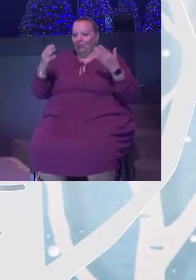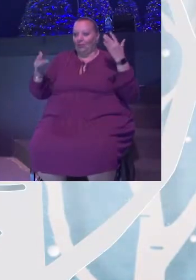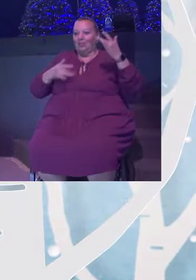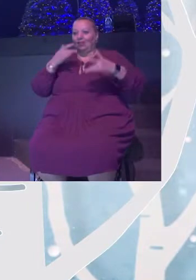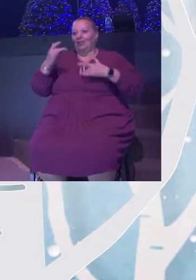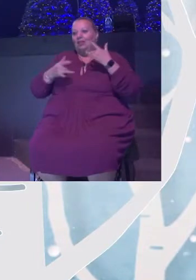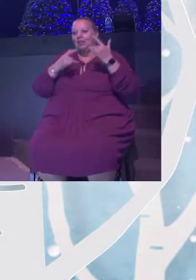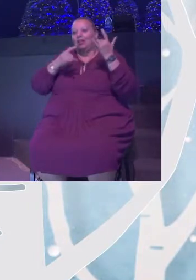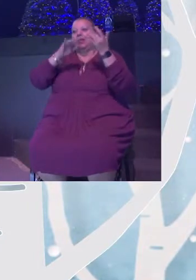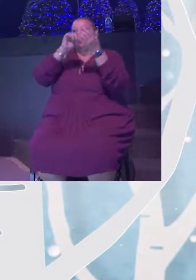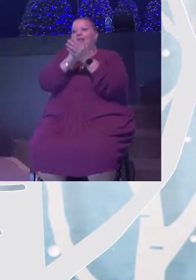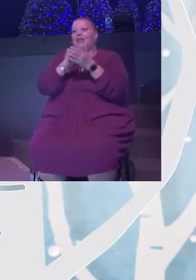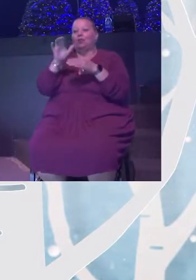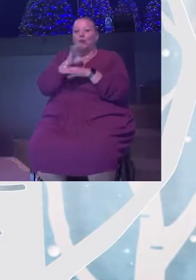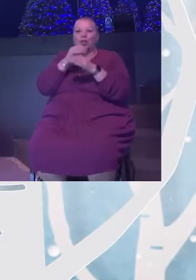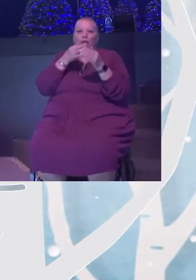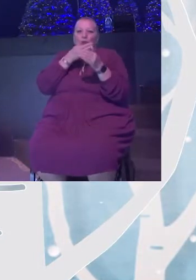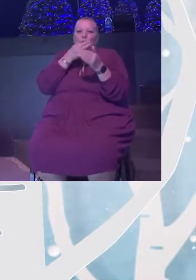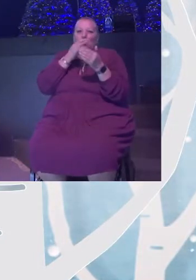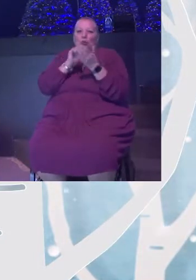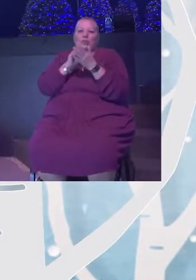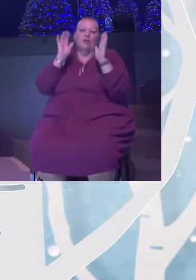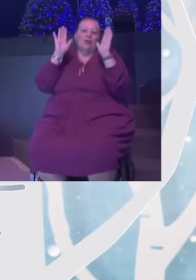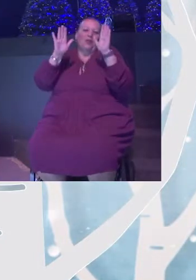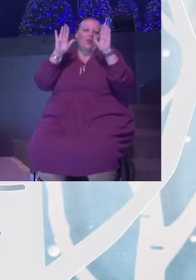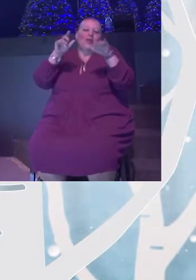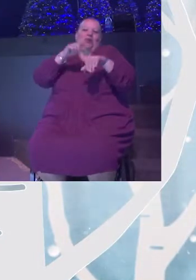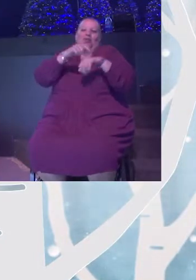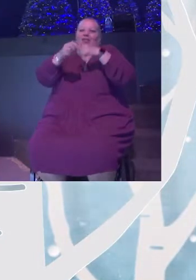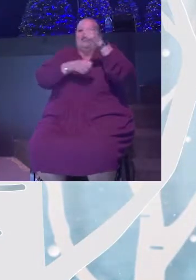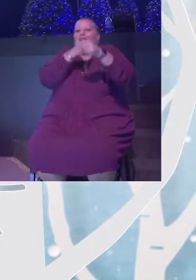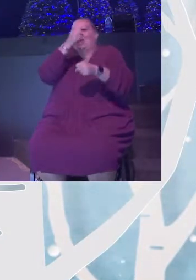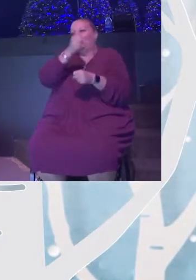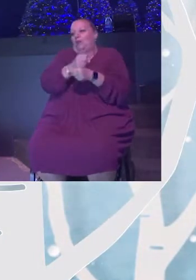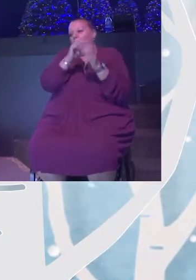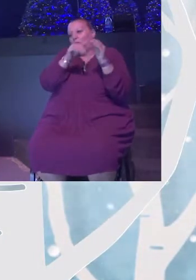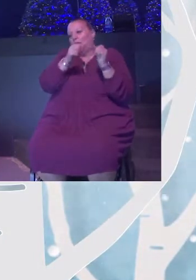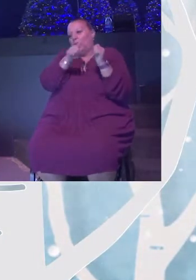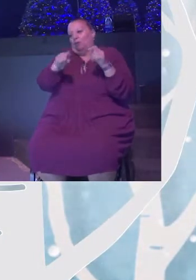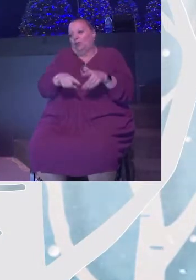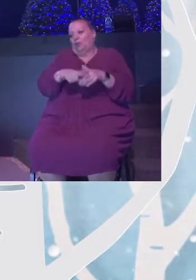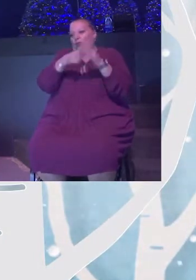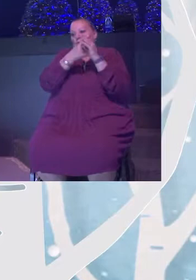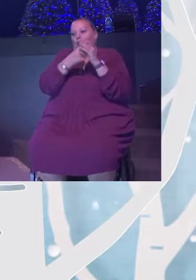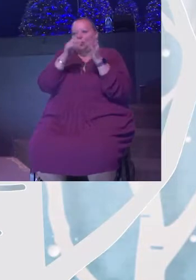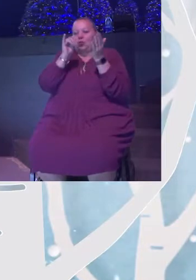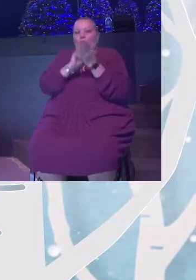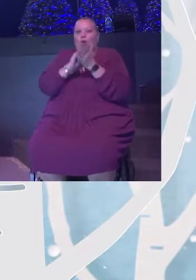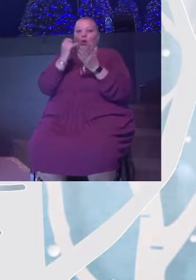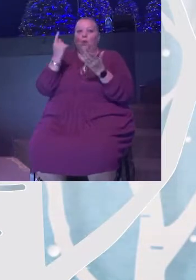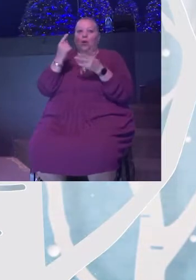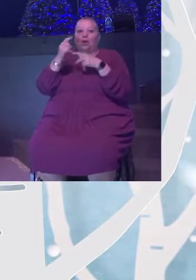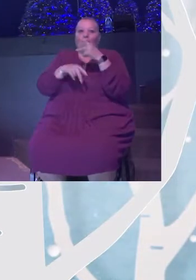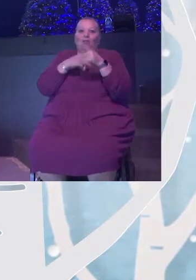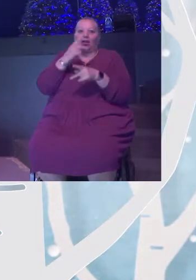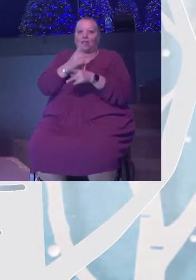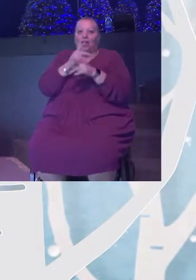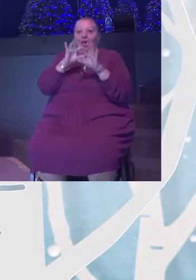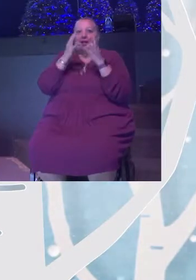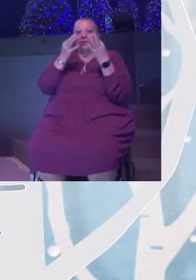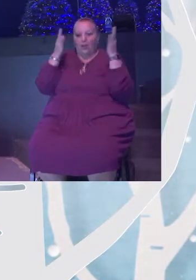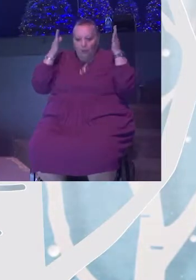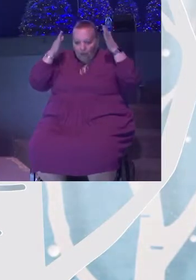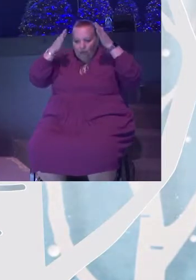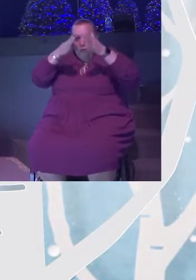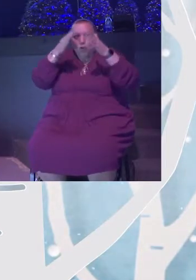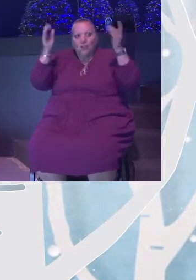Christmas is right around the corner, and since it's the most wonderful time of year, we hope that you start off this season with a one-of-a-kind, family-centered